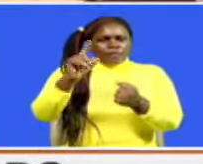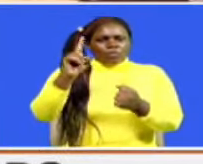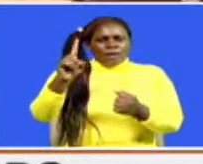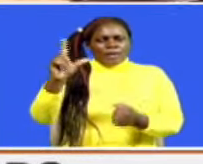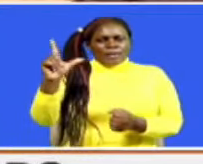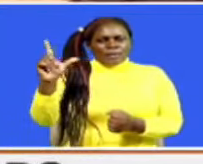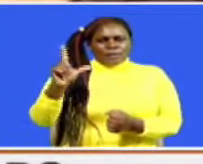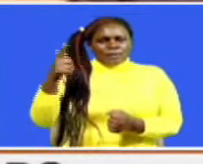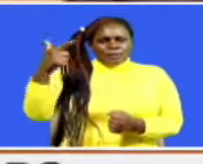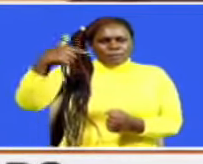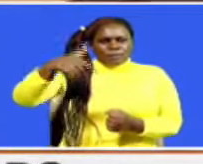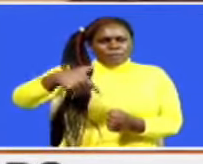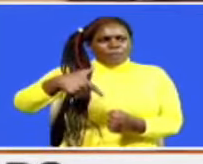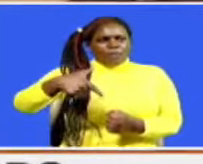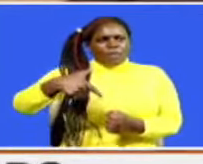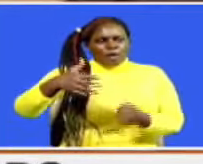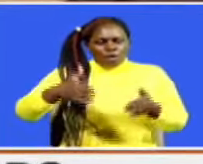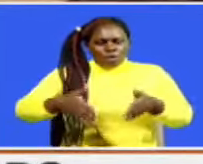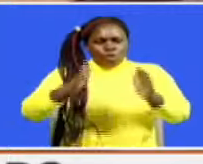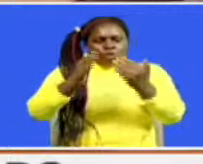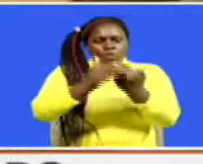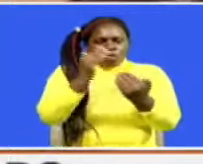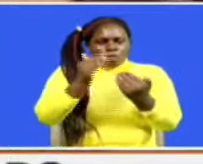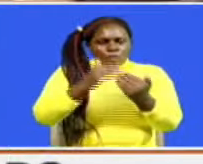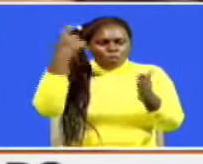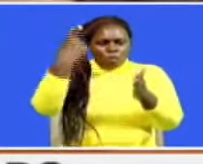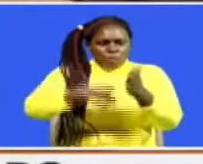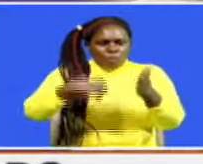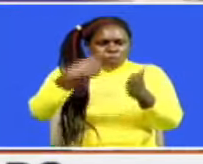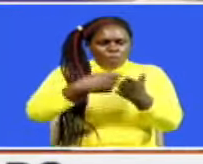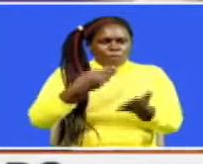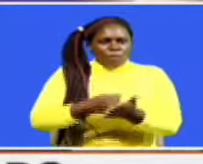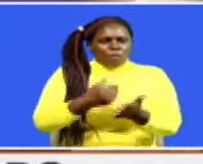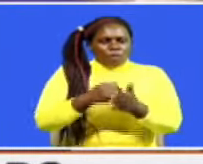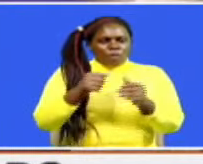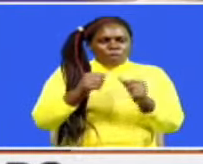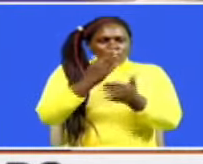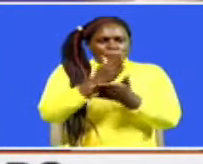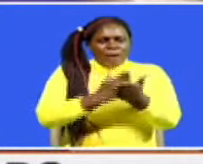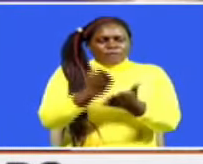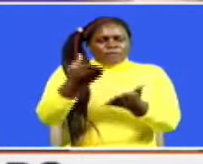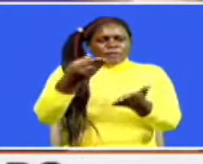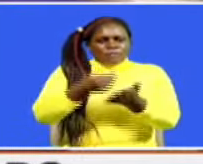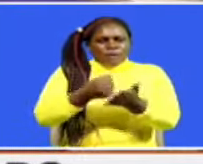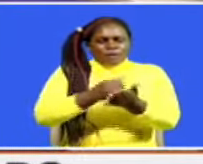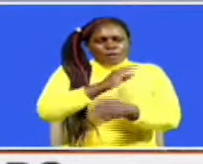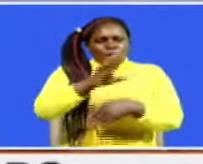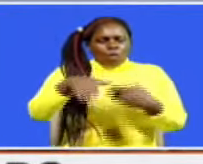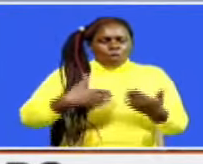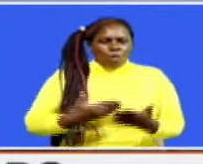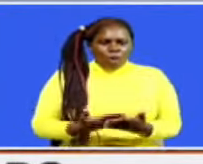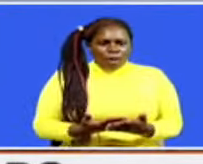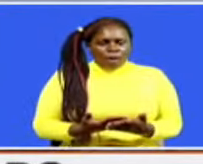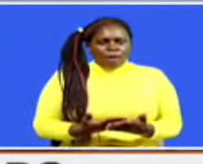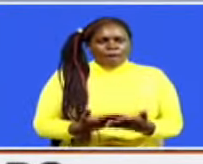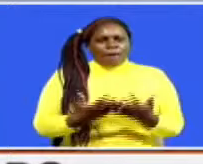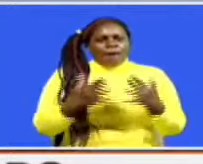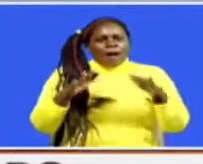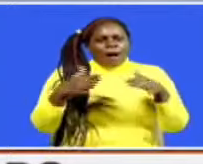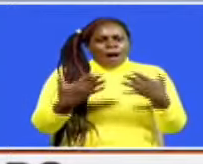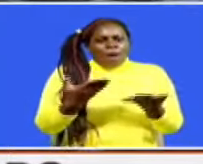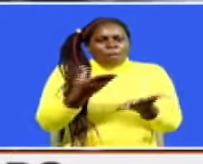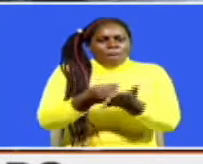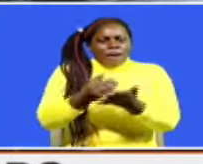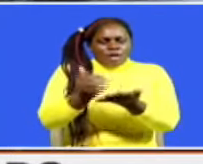of petrol and diesel into the road maintenance levy fund, a substantial amount by all means. So how is the